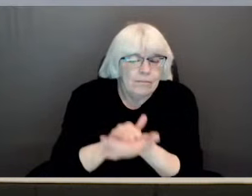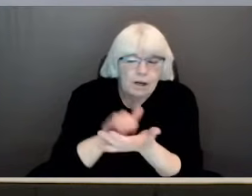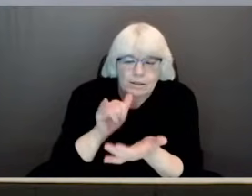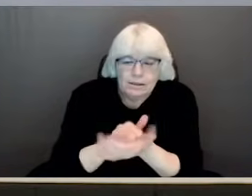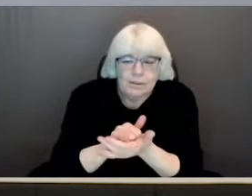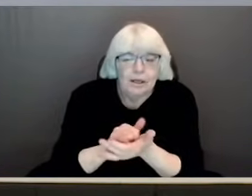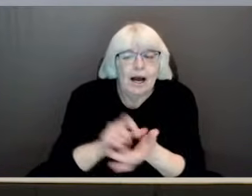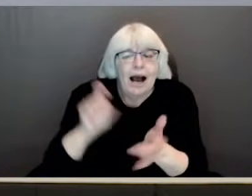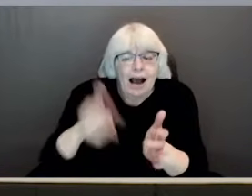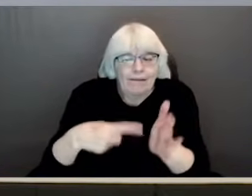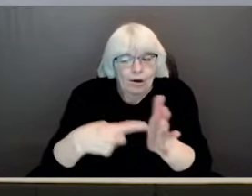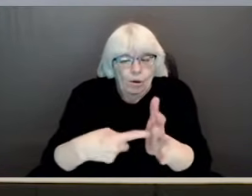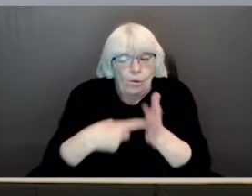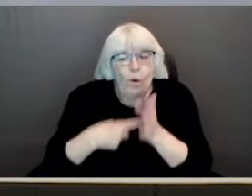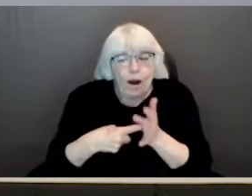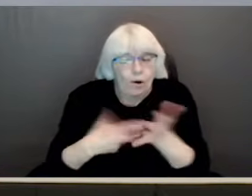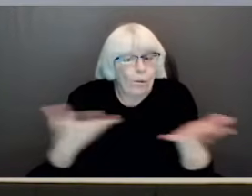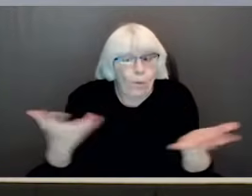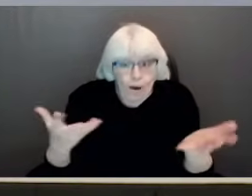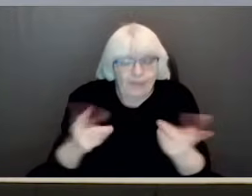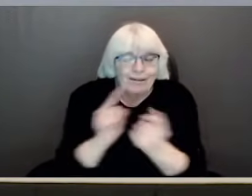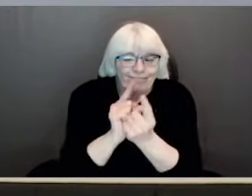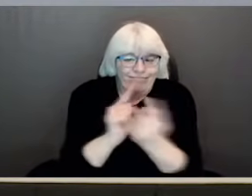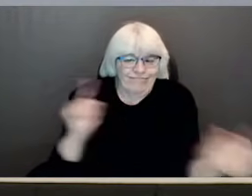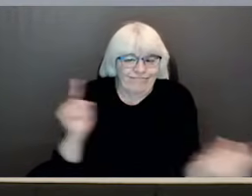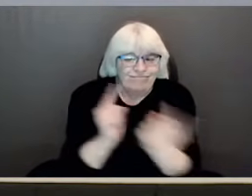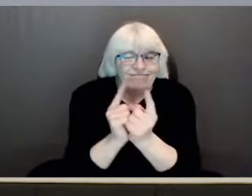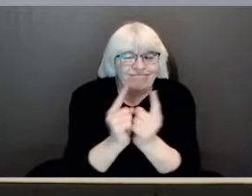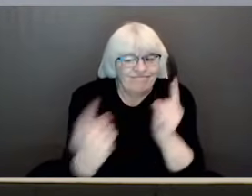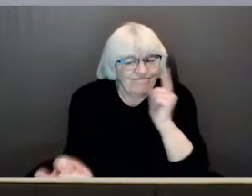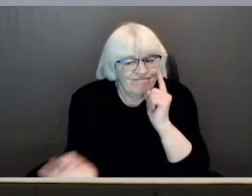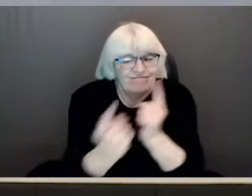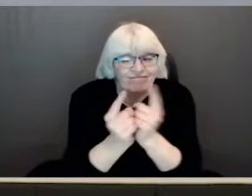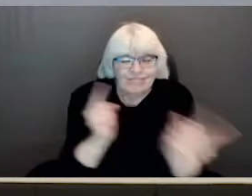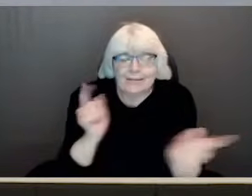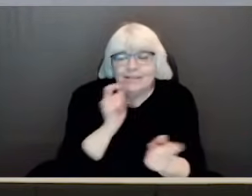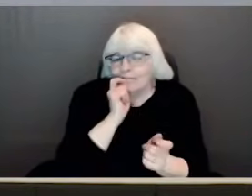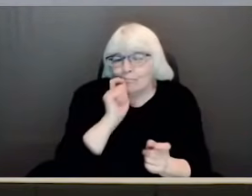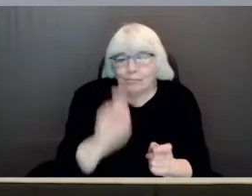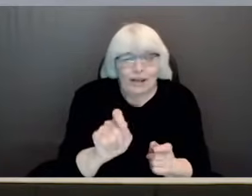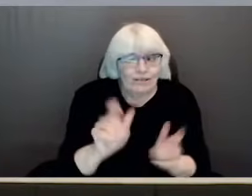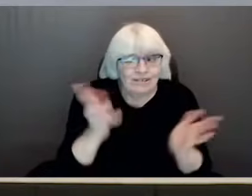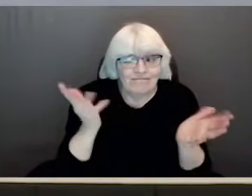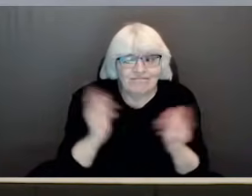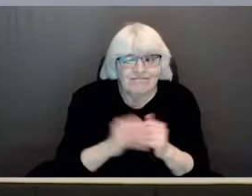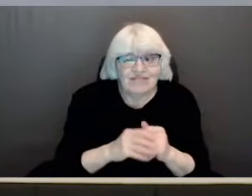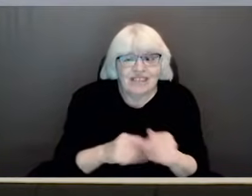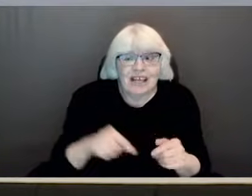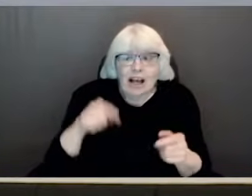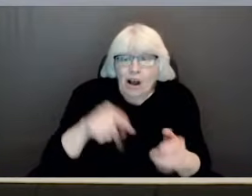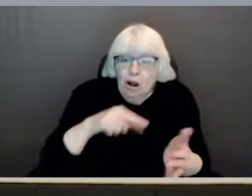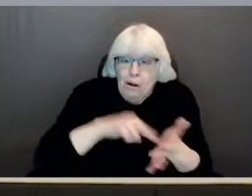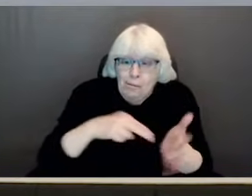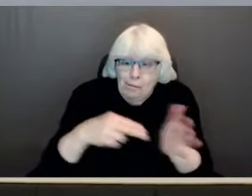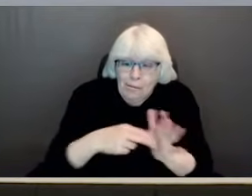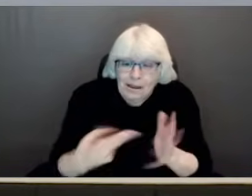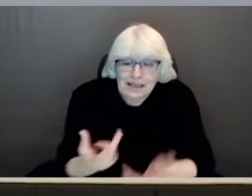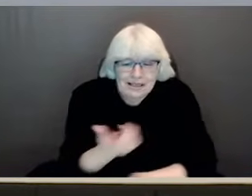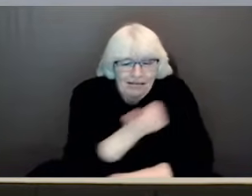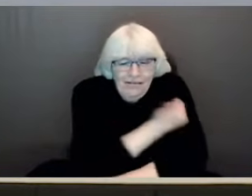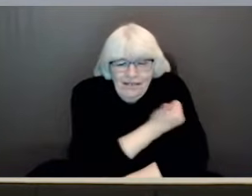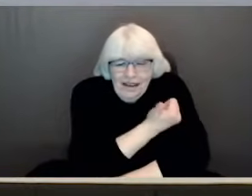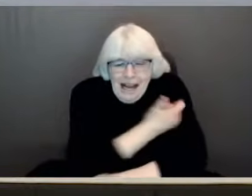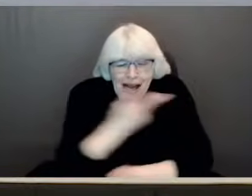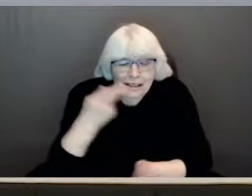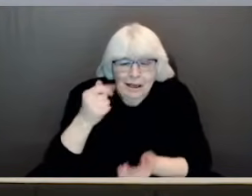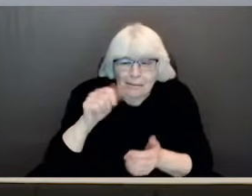Pass event, can you give us some more examples other than churches, perhaps? Where Vax Pass events are not required at